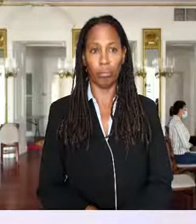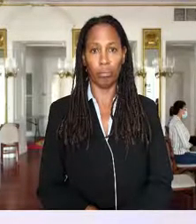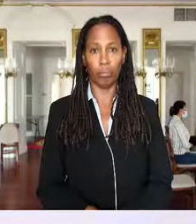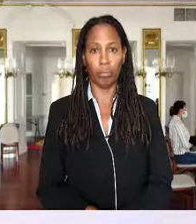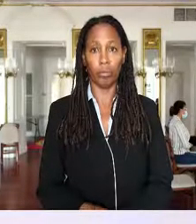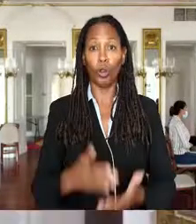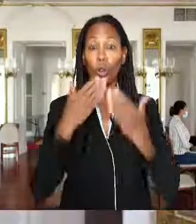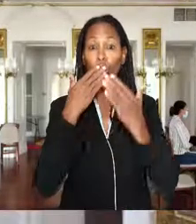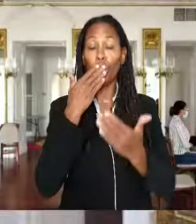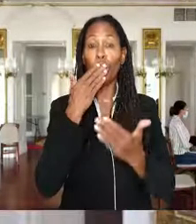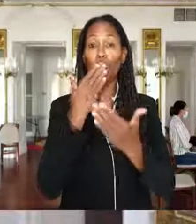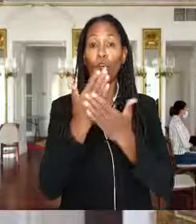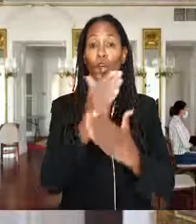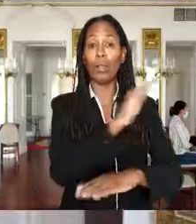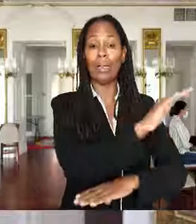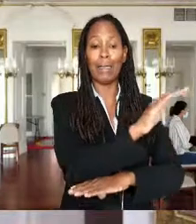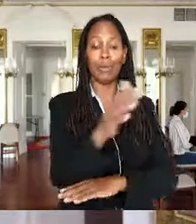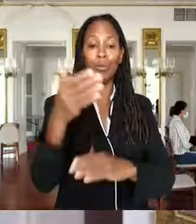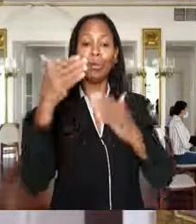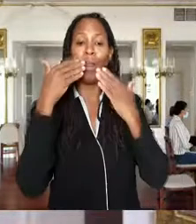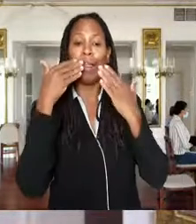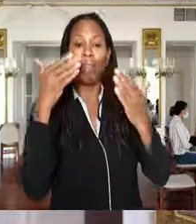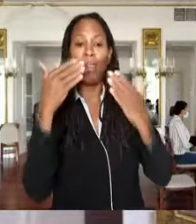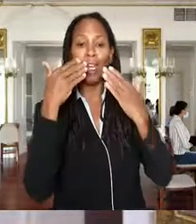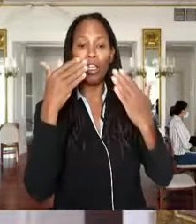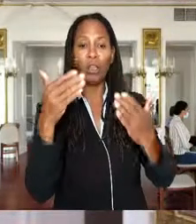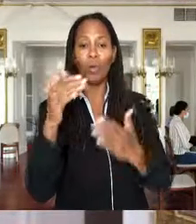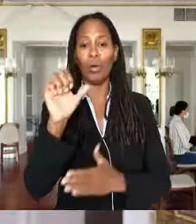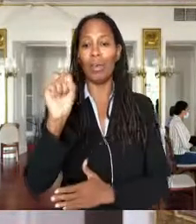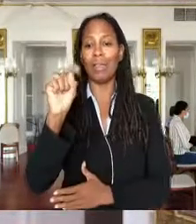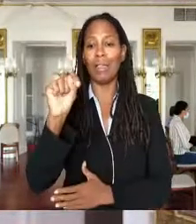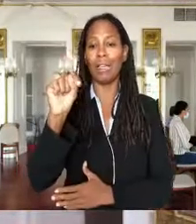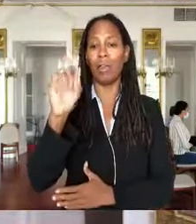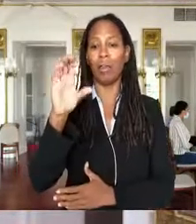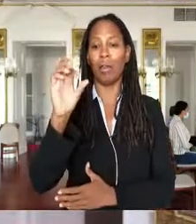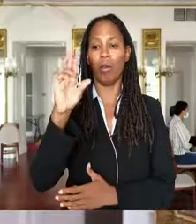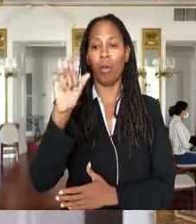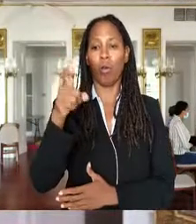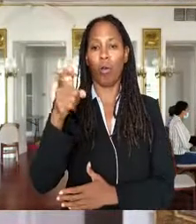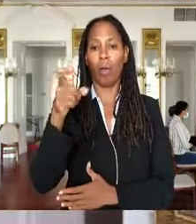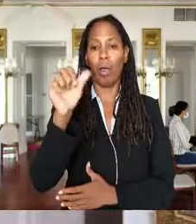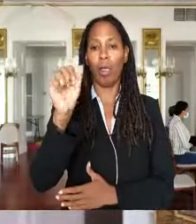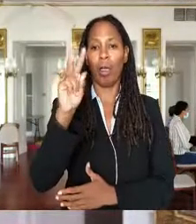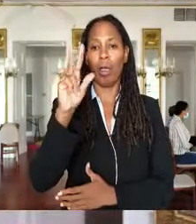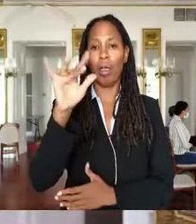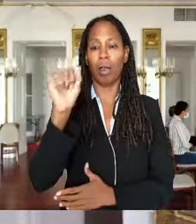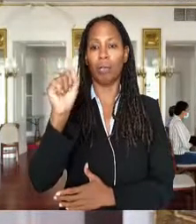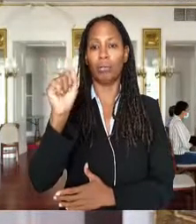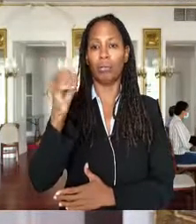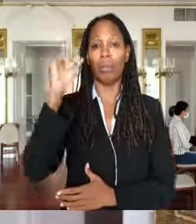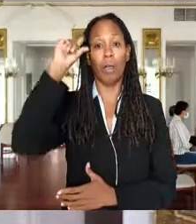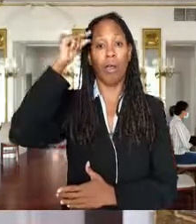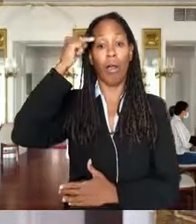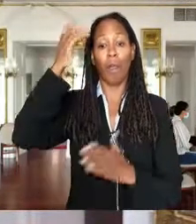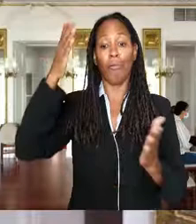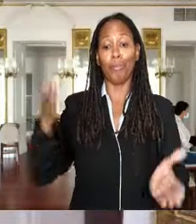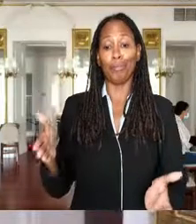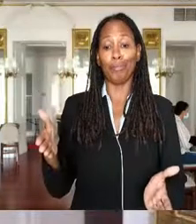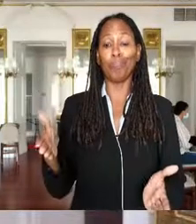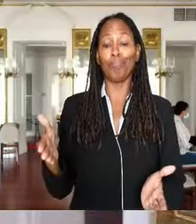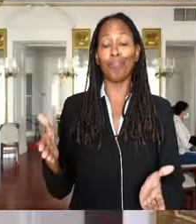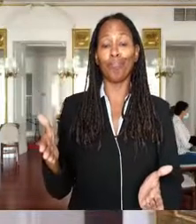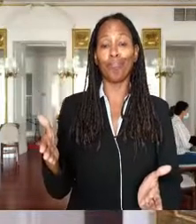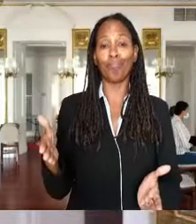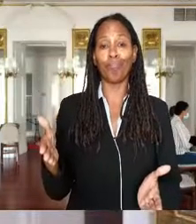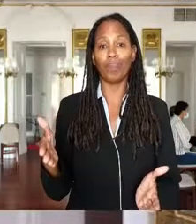Good afternoon. Thank you very much. Lasiba Knight from the St. Gravis. Governor, one thing I wanted to get a quick update